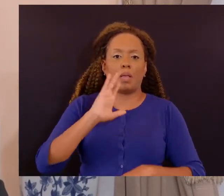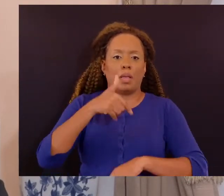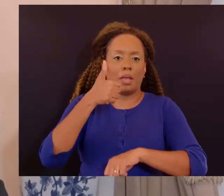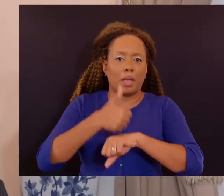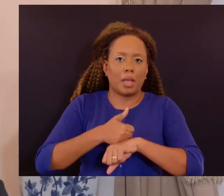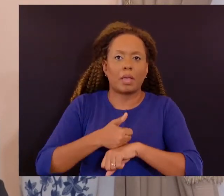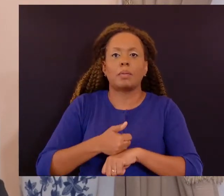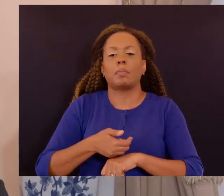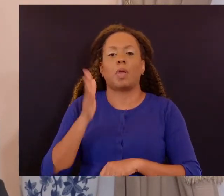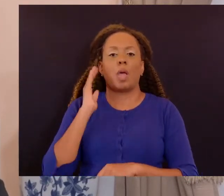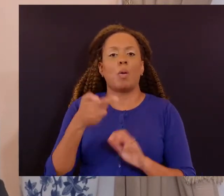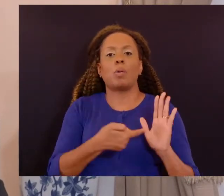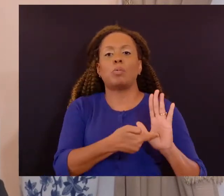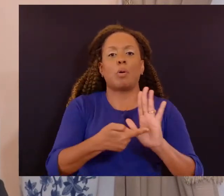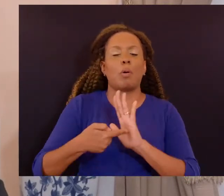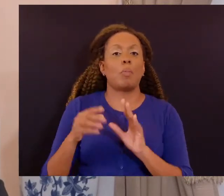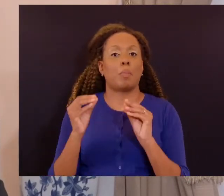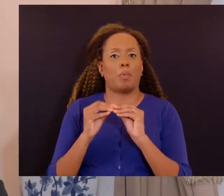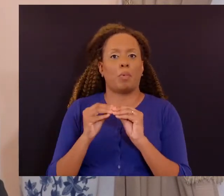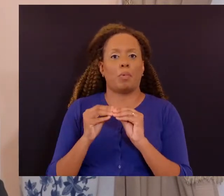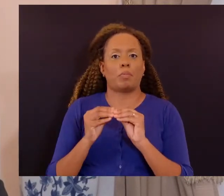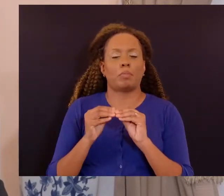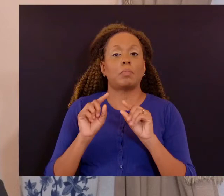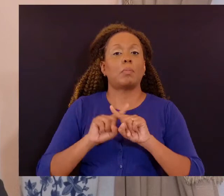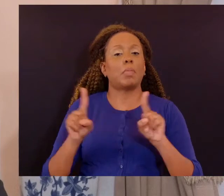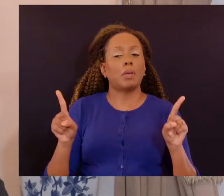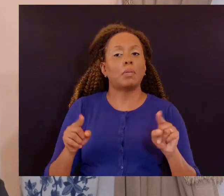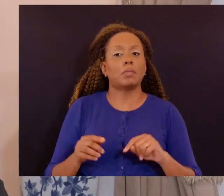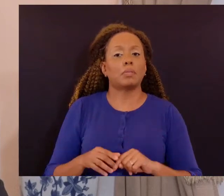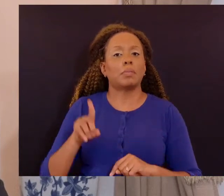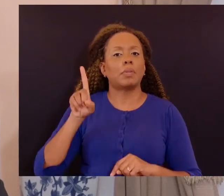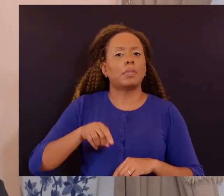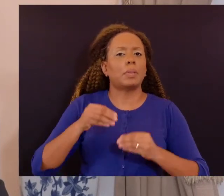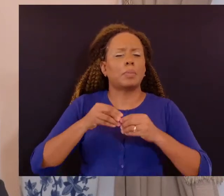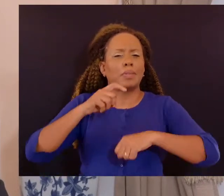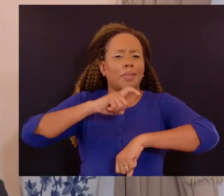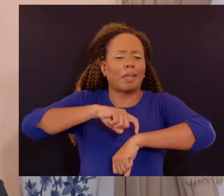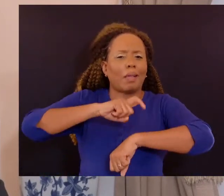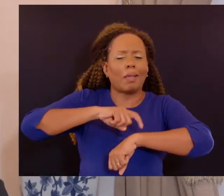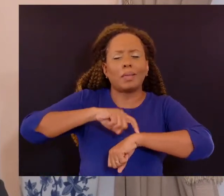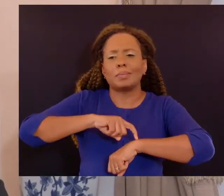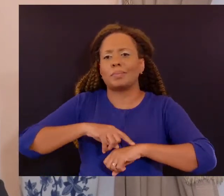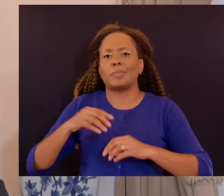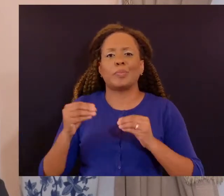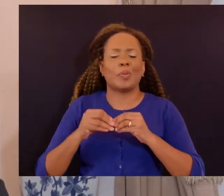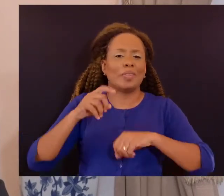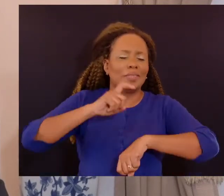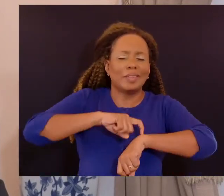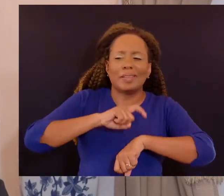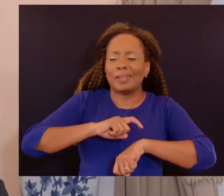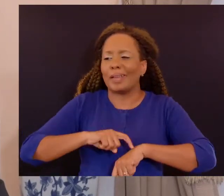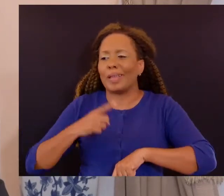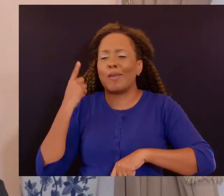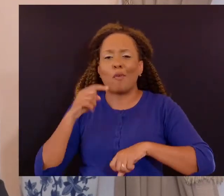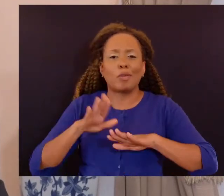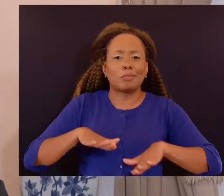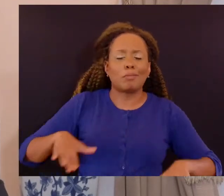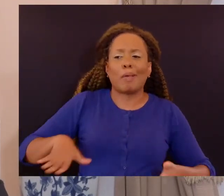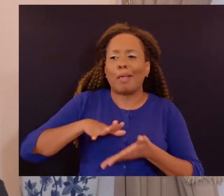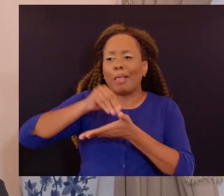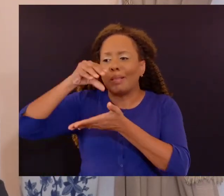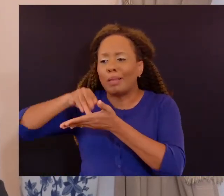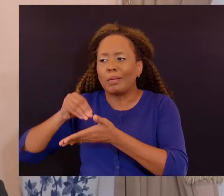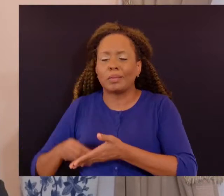be fleshed out further. But the general consensus is that we need more time. We need additional support for teachers